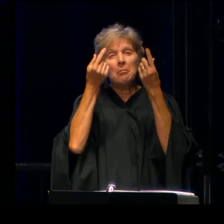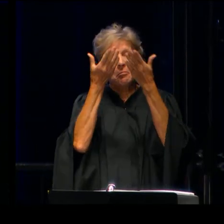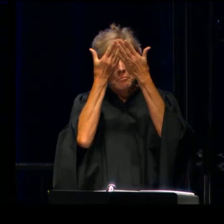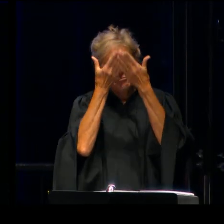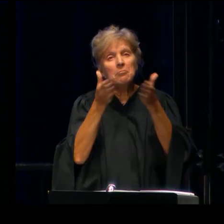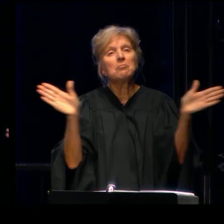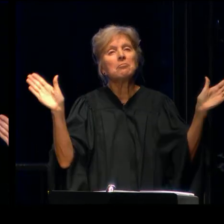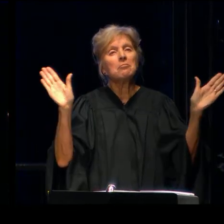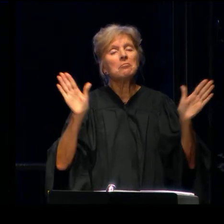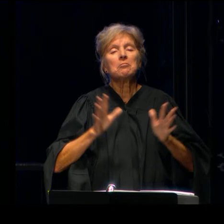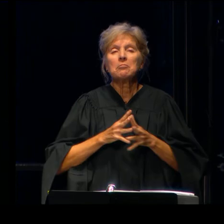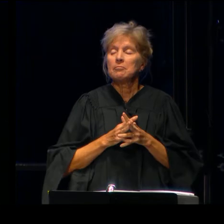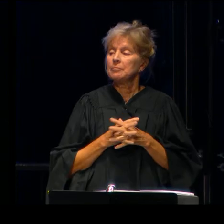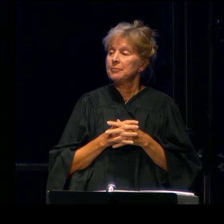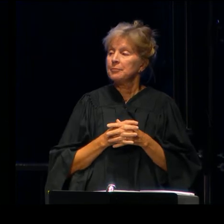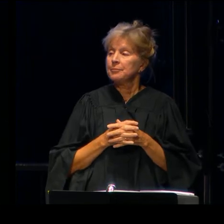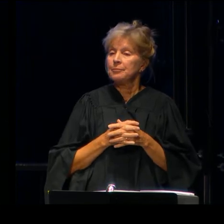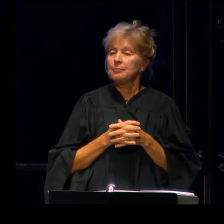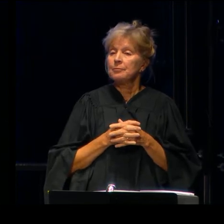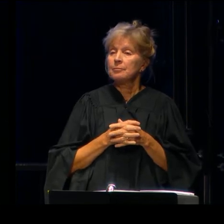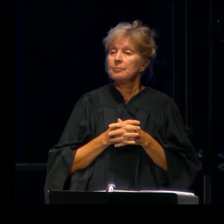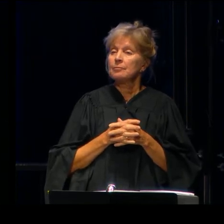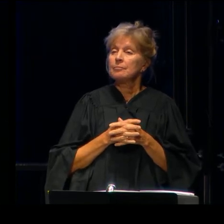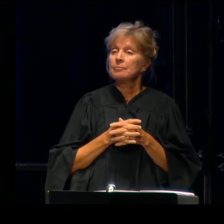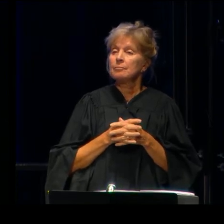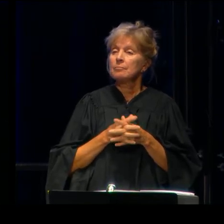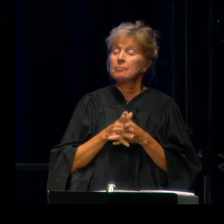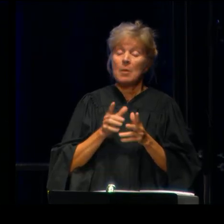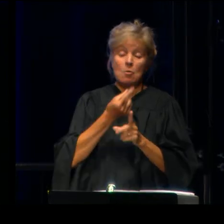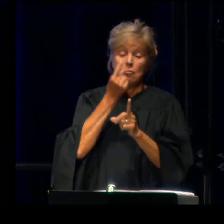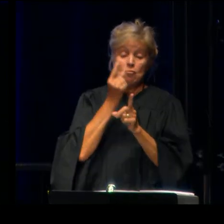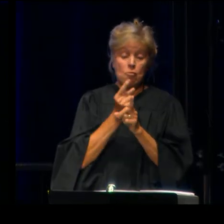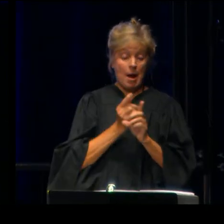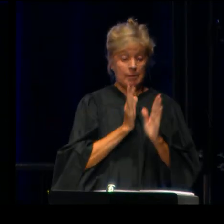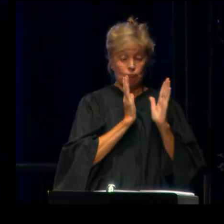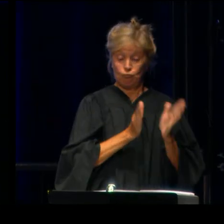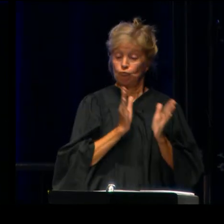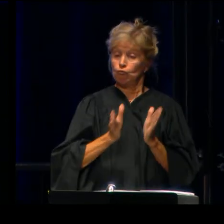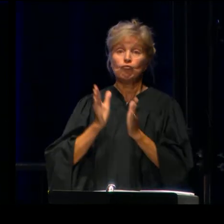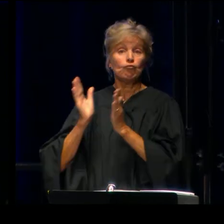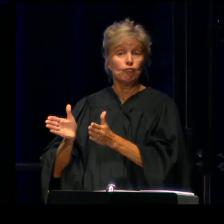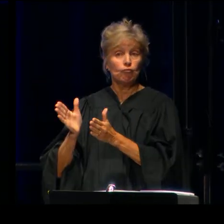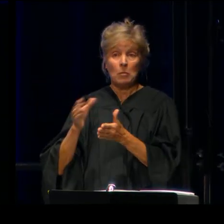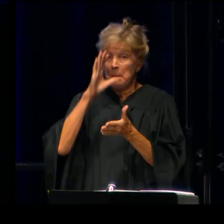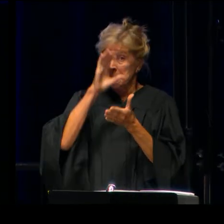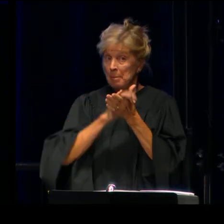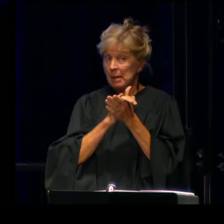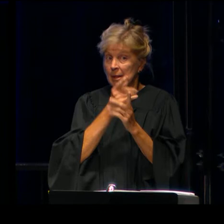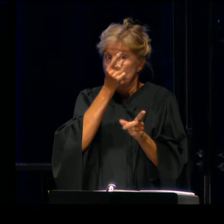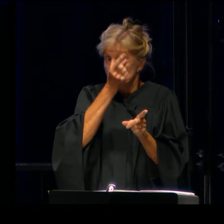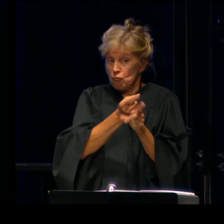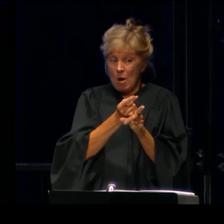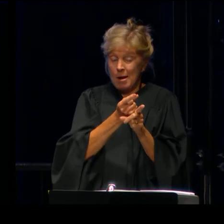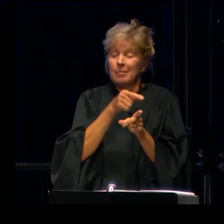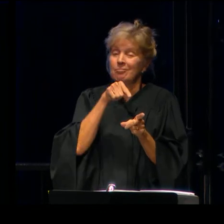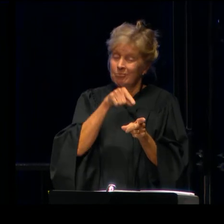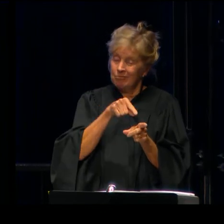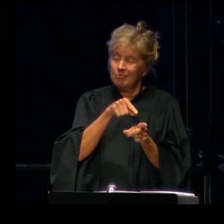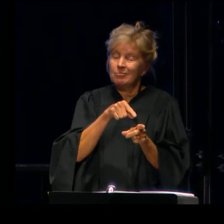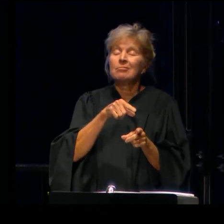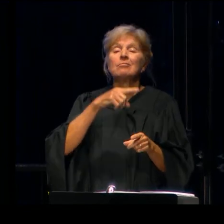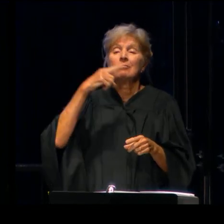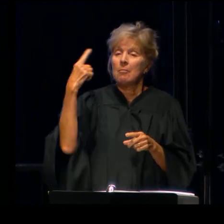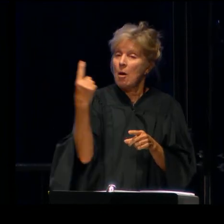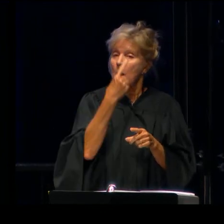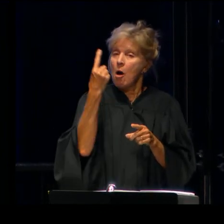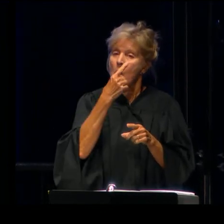their thinking. In the majesty of the moral order, in the face that